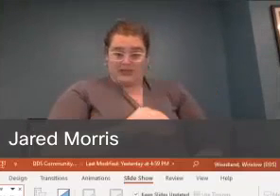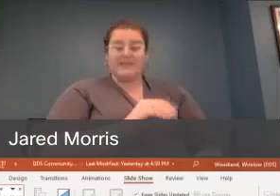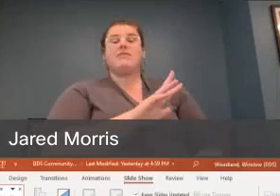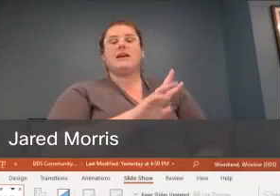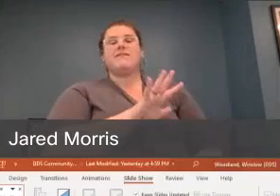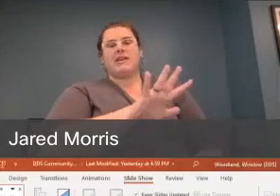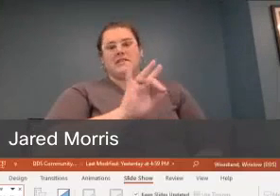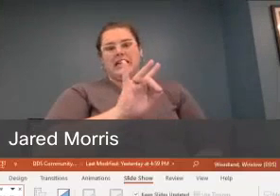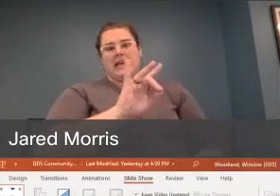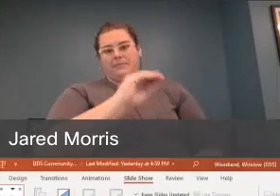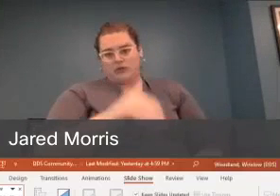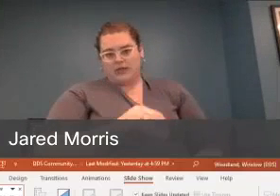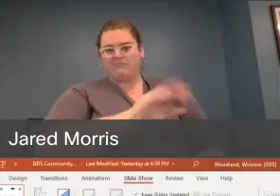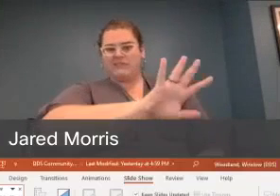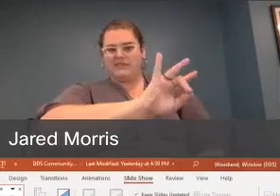a small uptick at